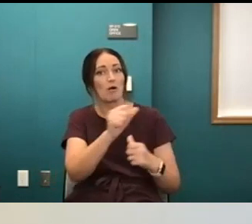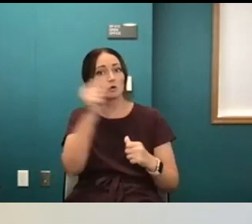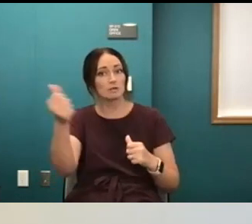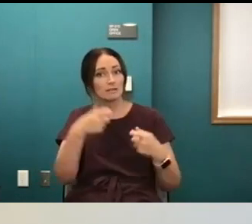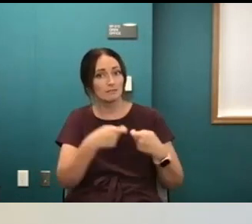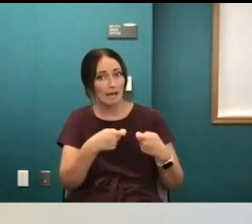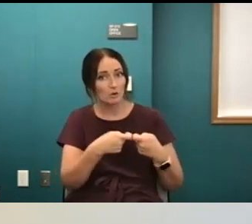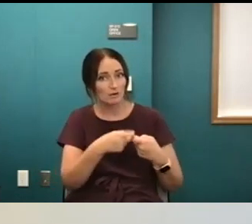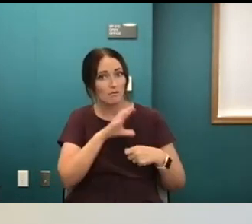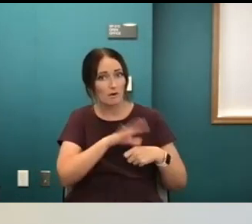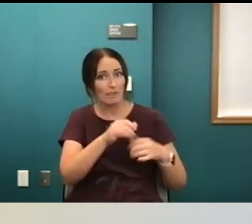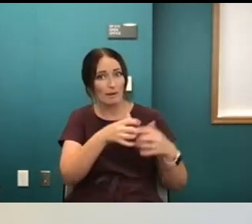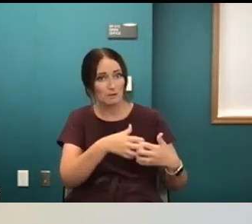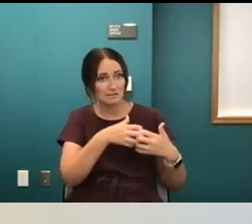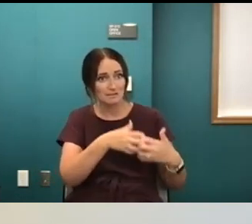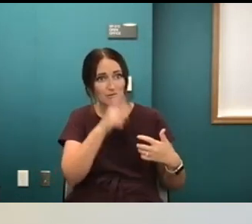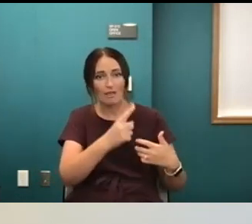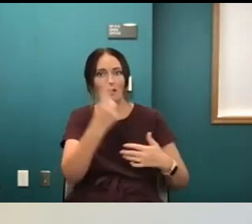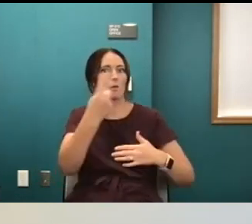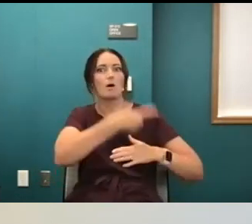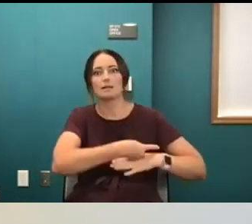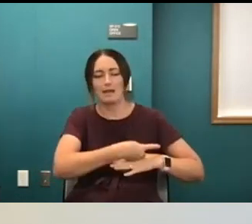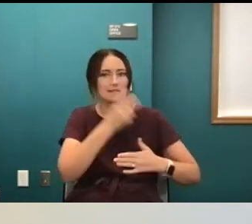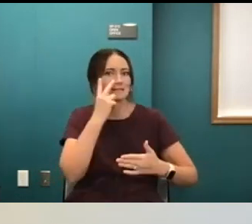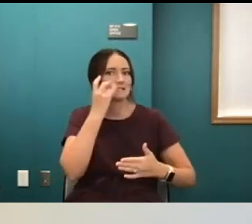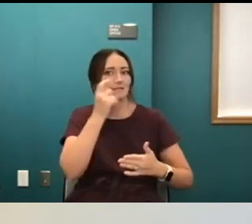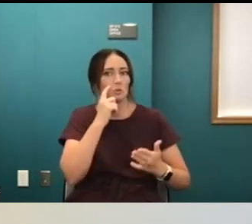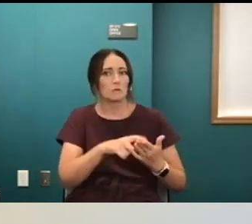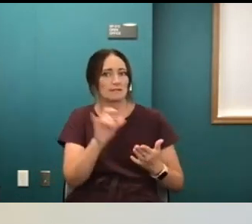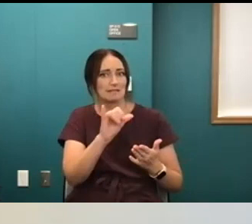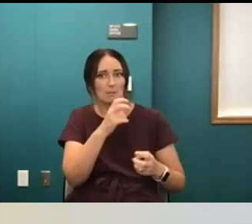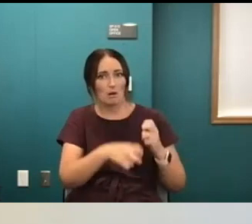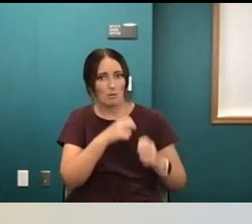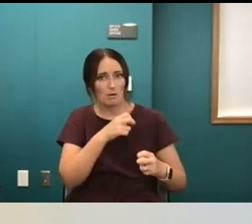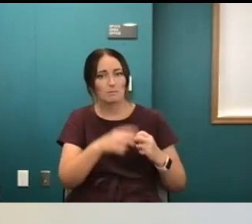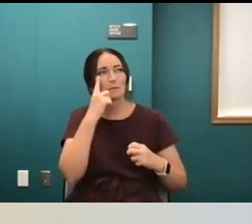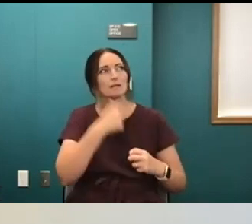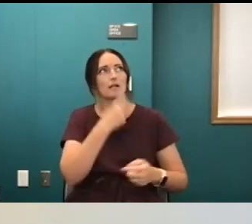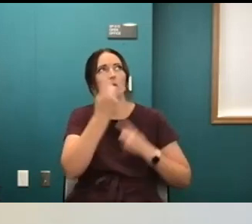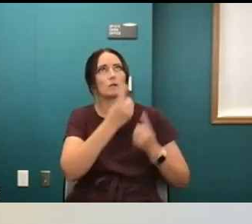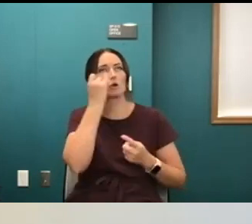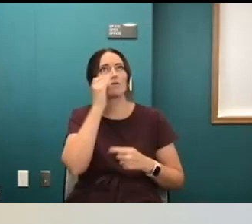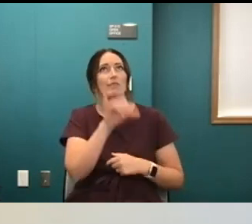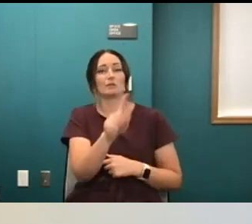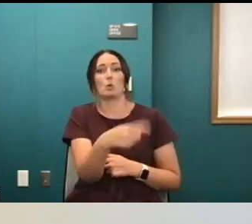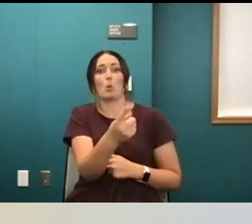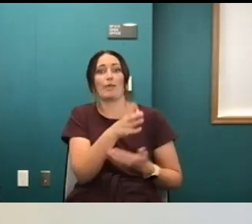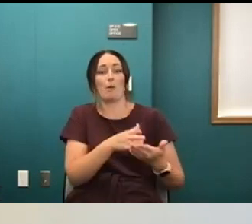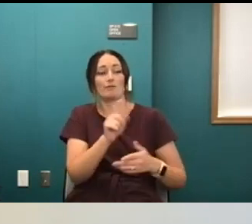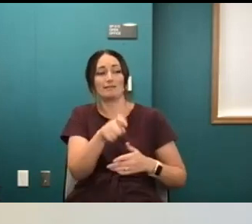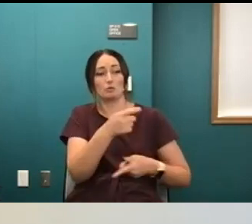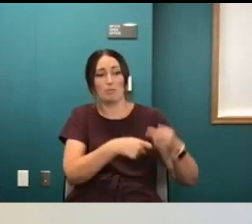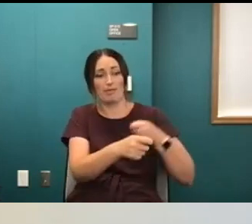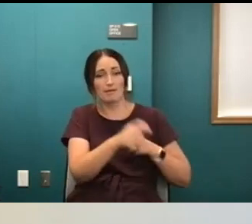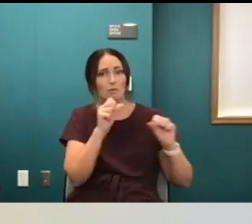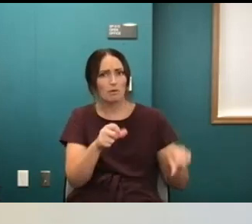adapter on that processor for like a day and just see if you notice the same issues? Because I wonder, like, if that's the only part that needs to be replaced, again, we can check and